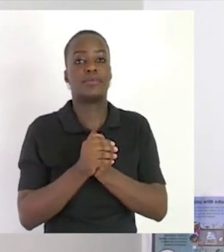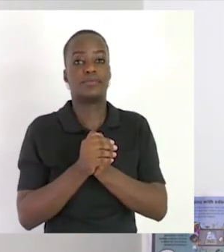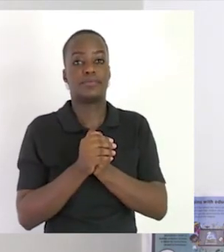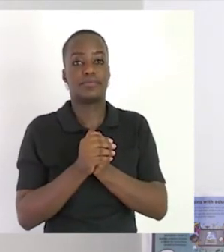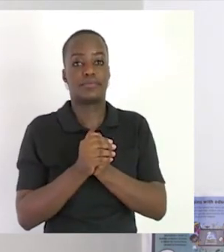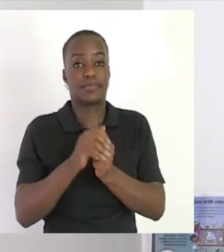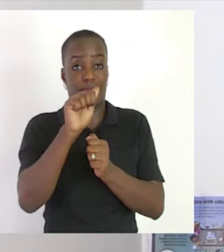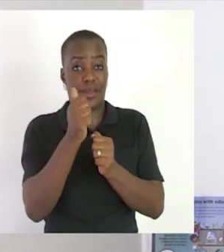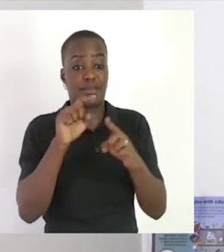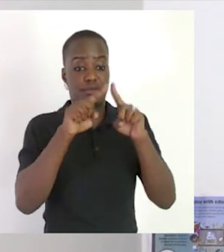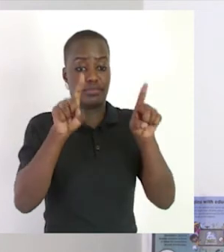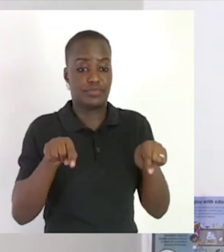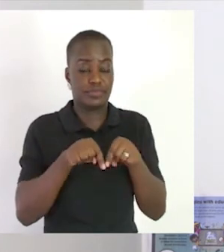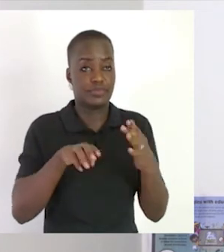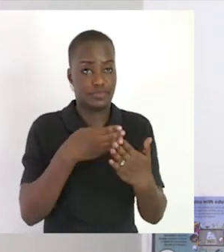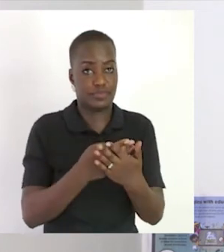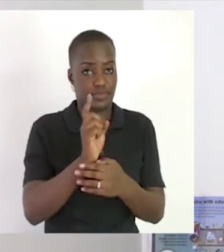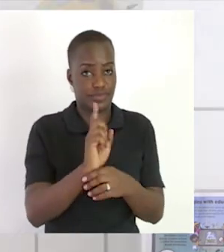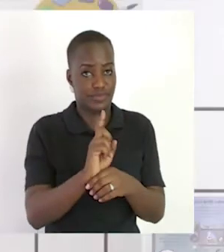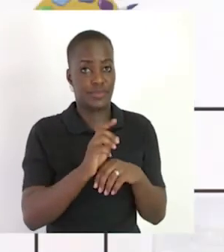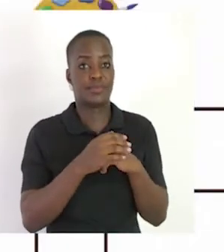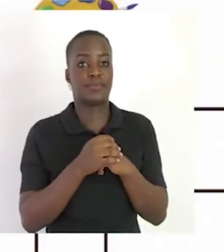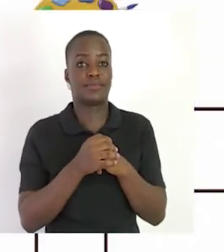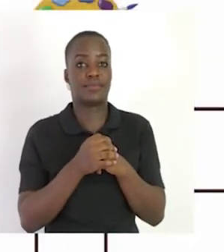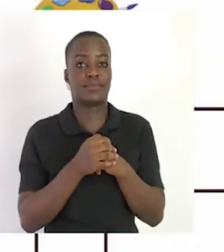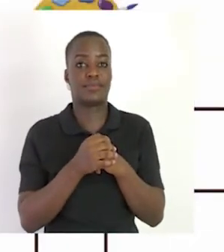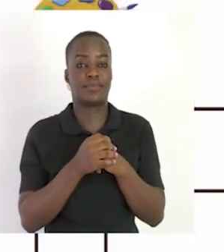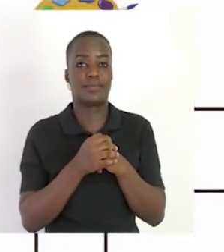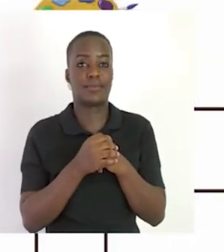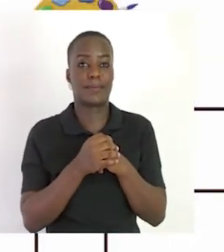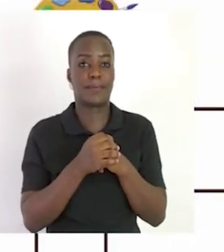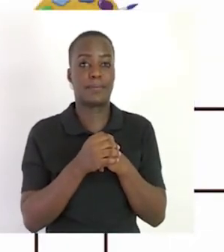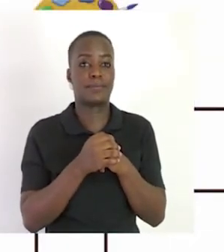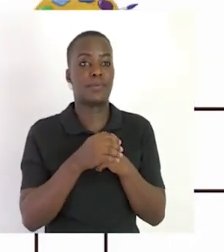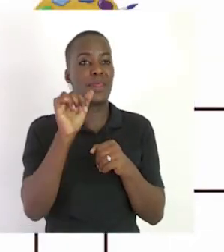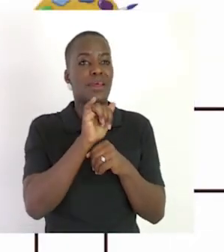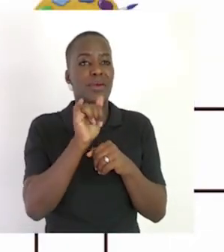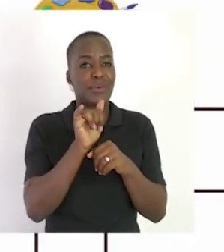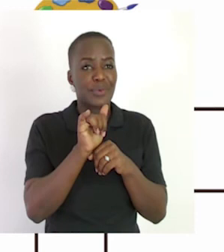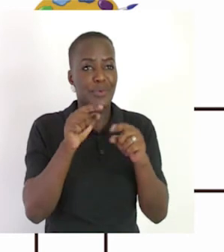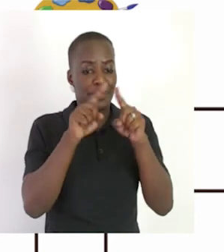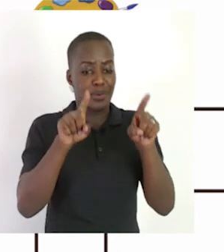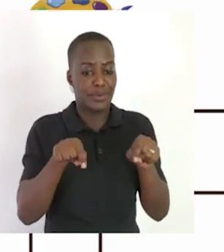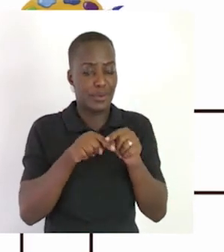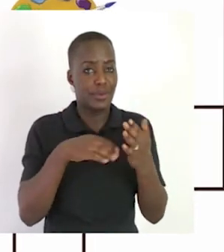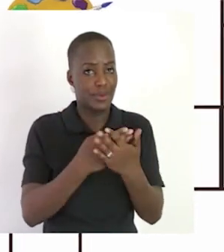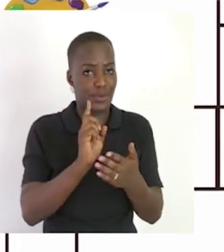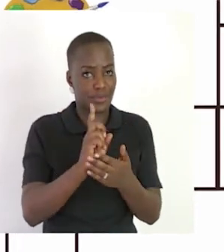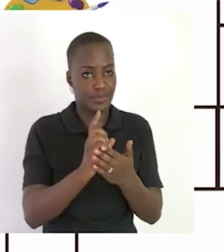next picture that we can see in our smaller word cross. The next one we can see is a